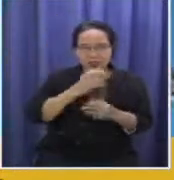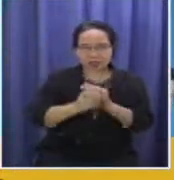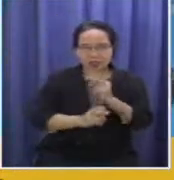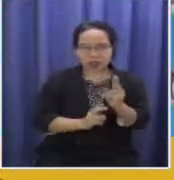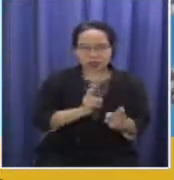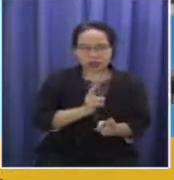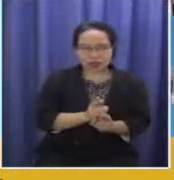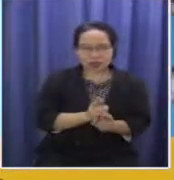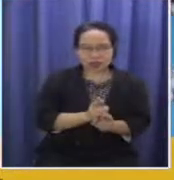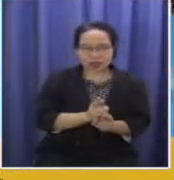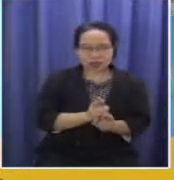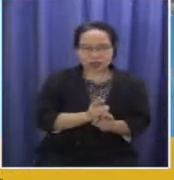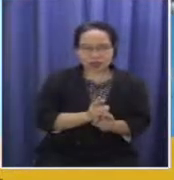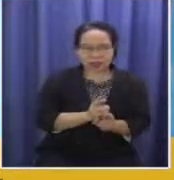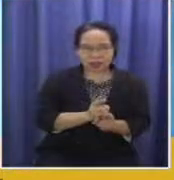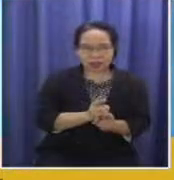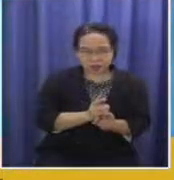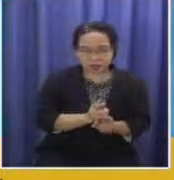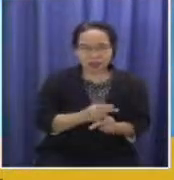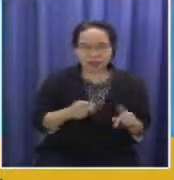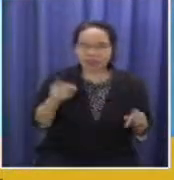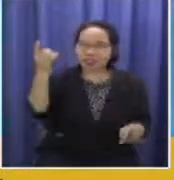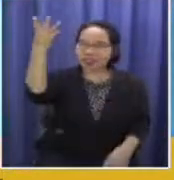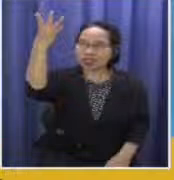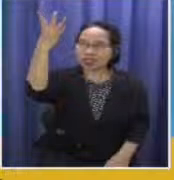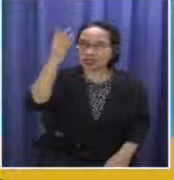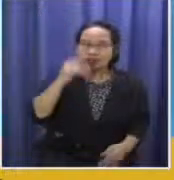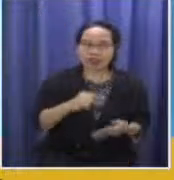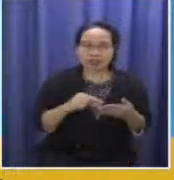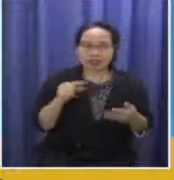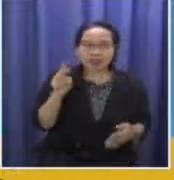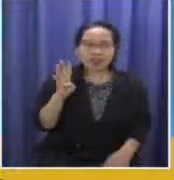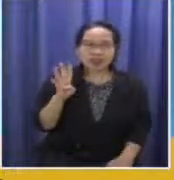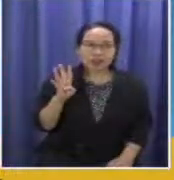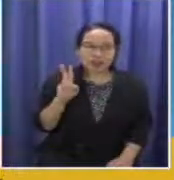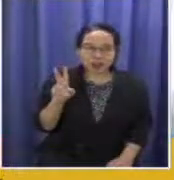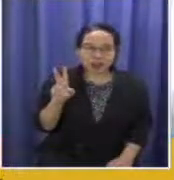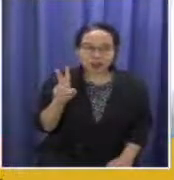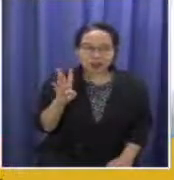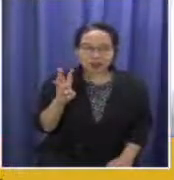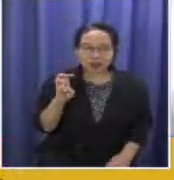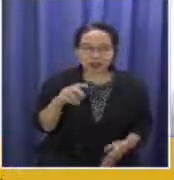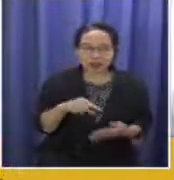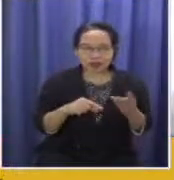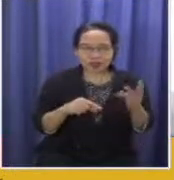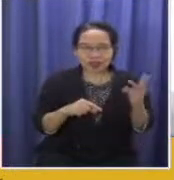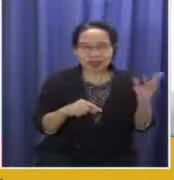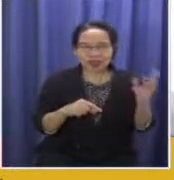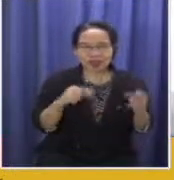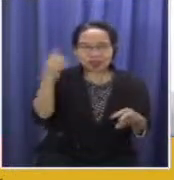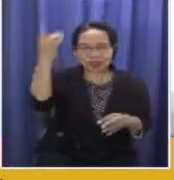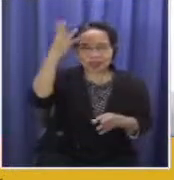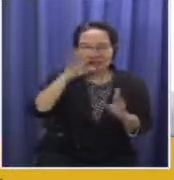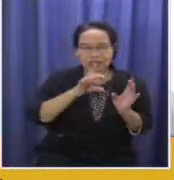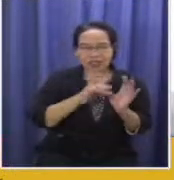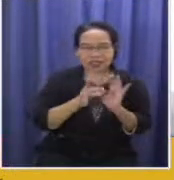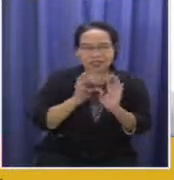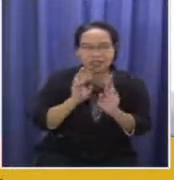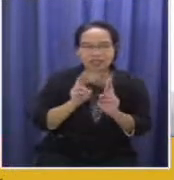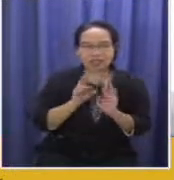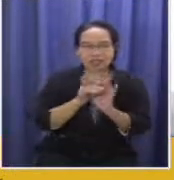universe. But the light in verse 14 to 16 is the light relative to the